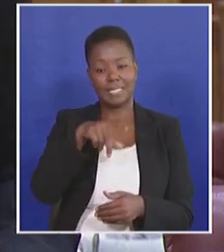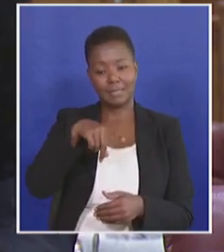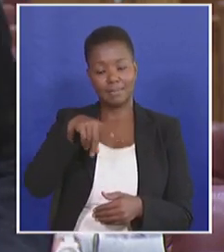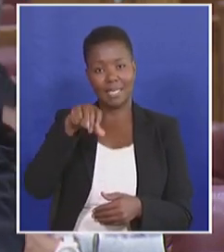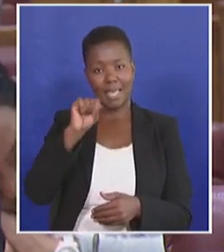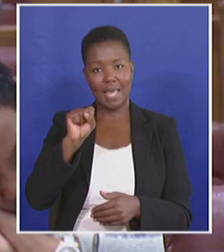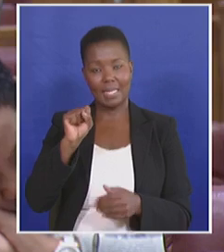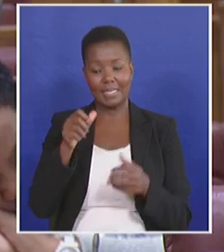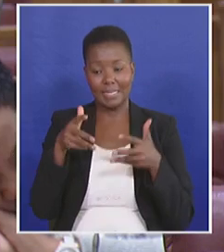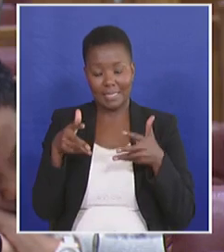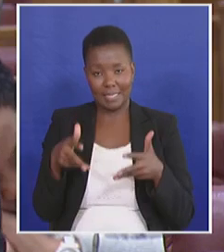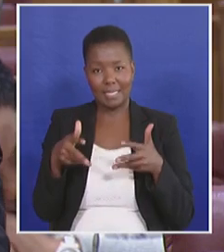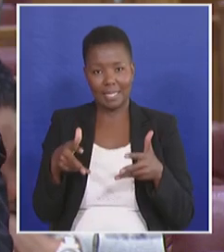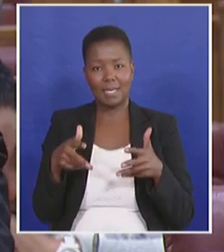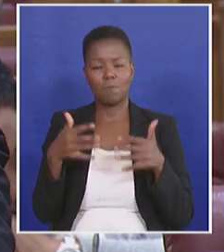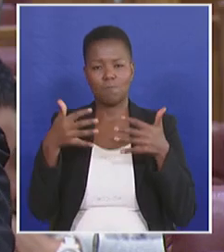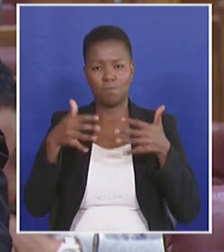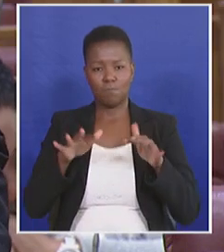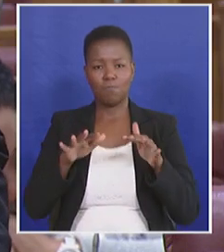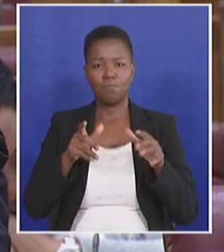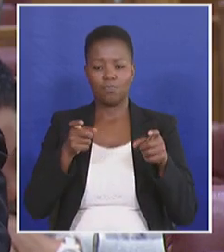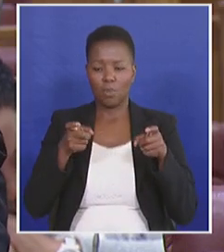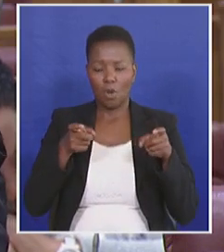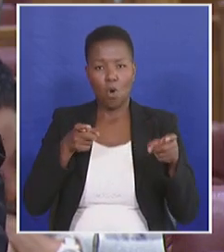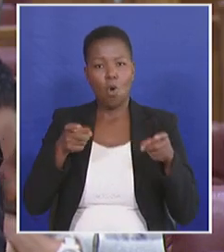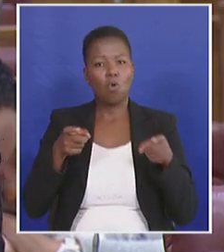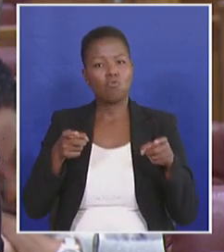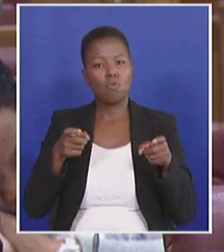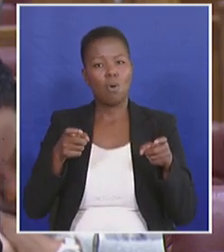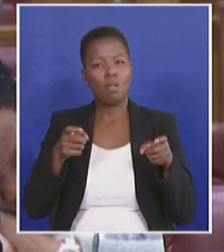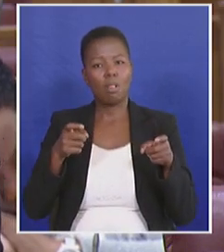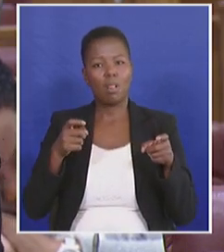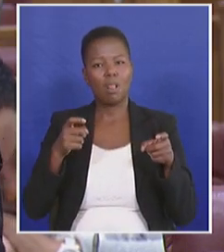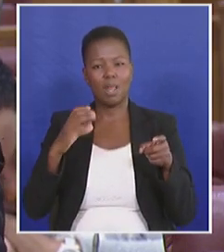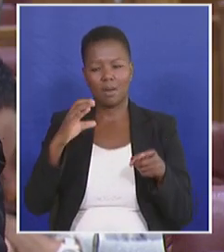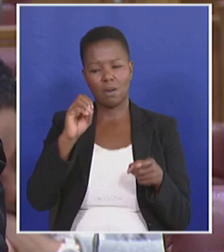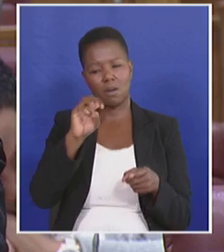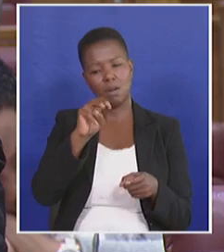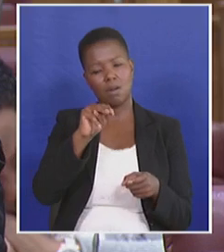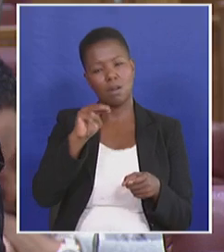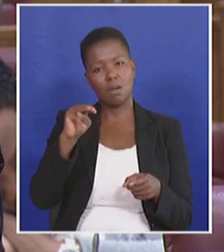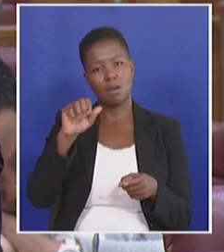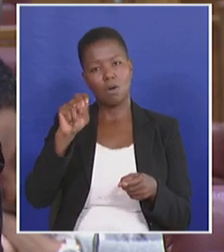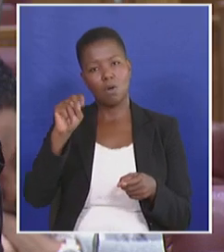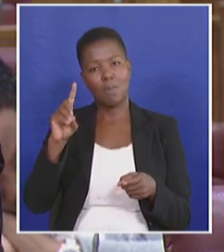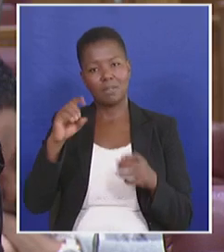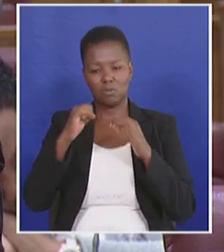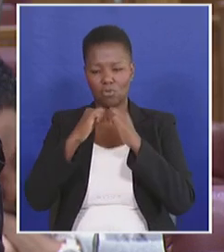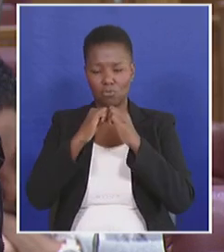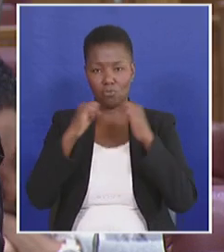currently reconfiguring the control and command structure as a management tool to ensure improved services at local